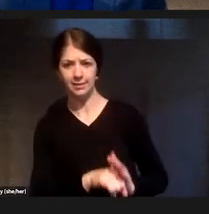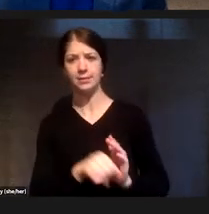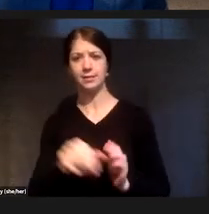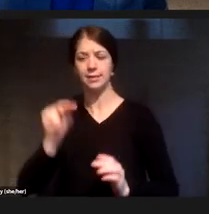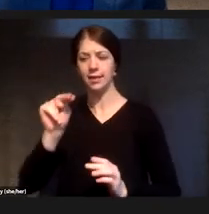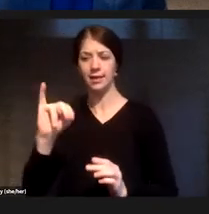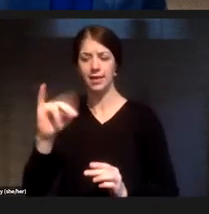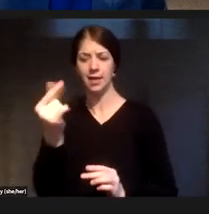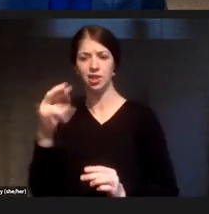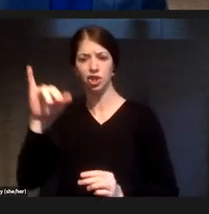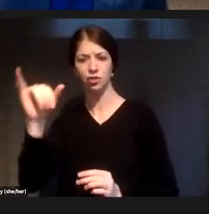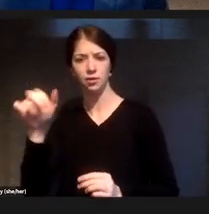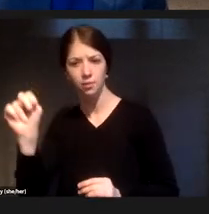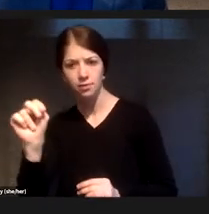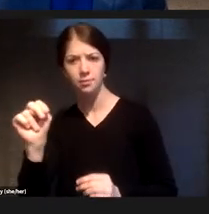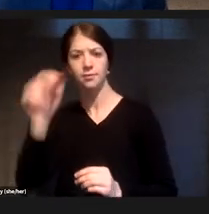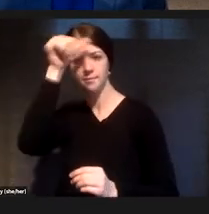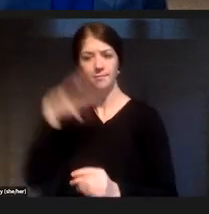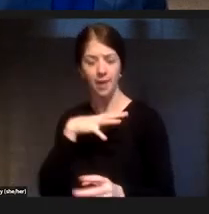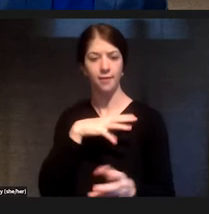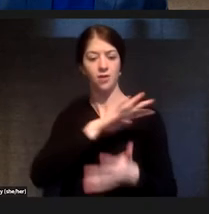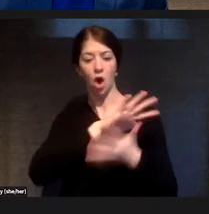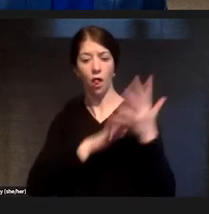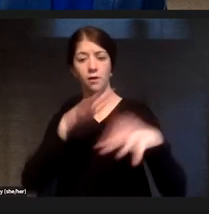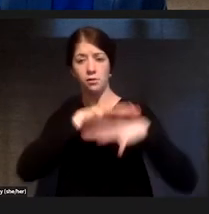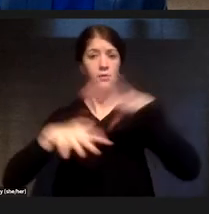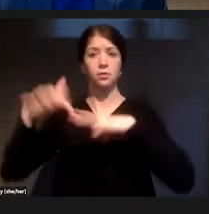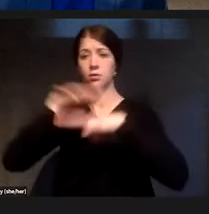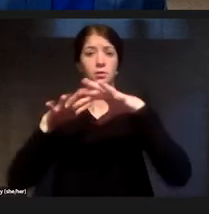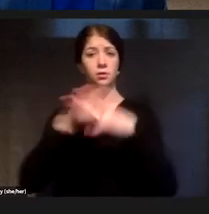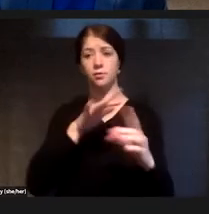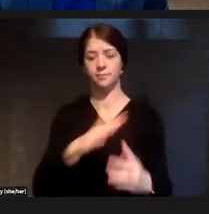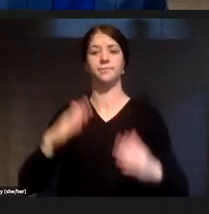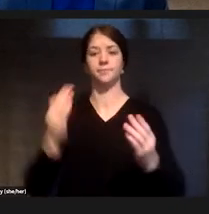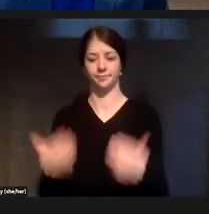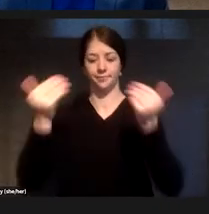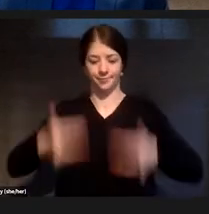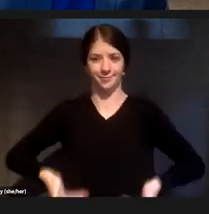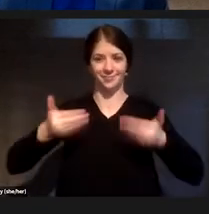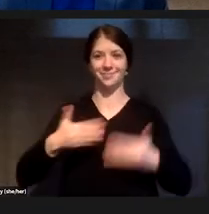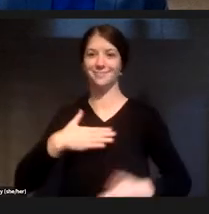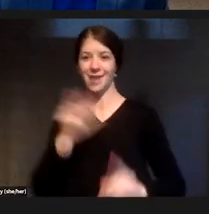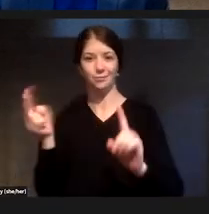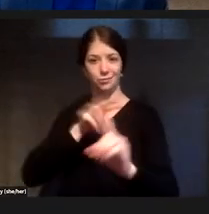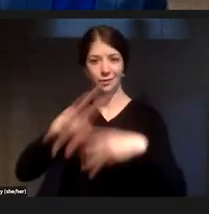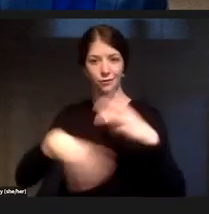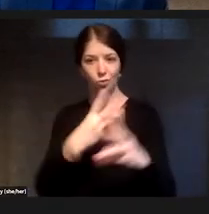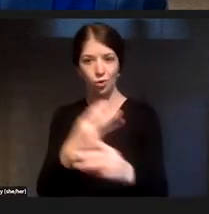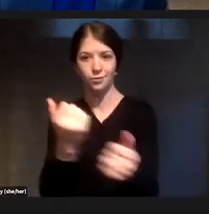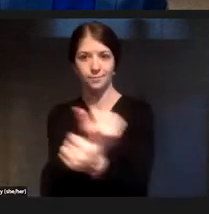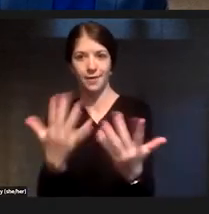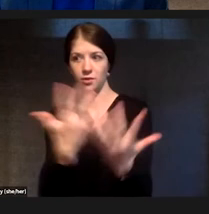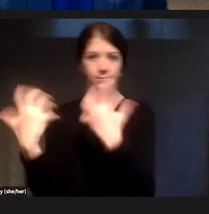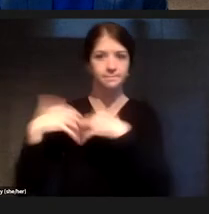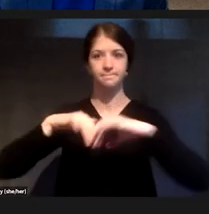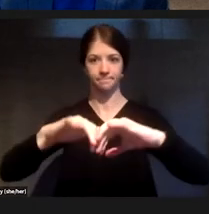one that contribute to the lived experience that I have and my perspectives on the world. And therefore, I want to be very clear